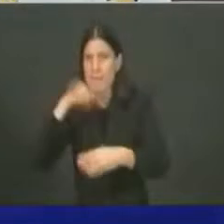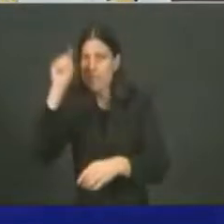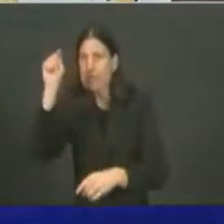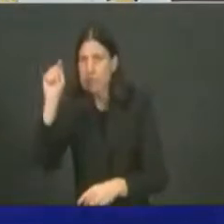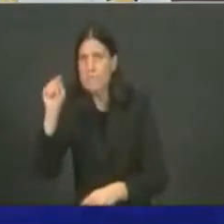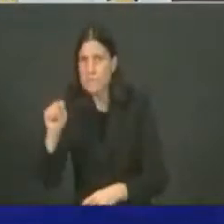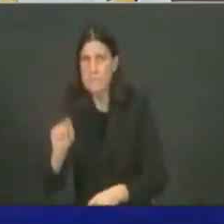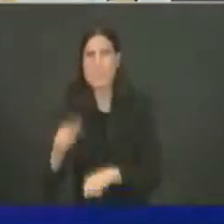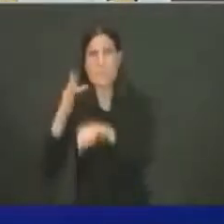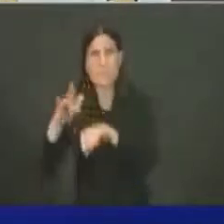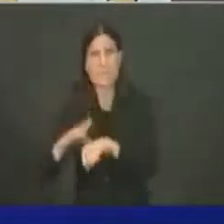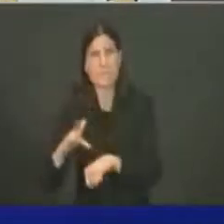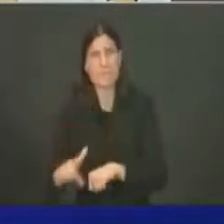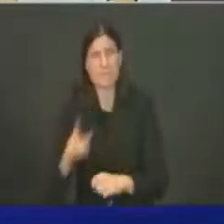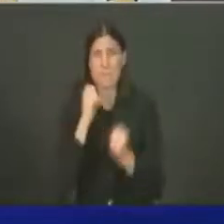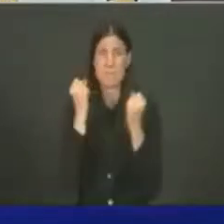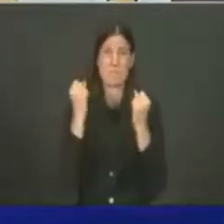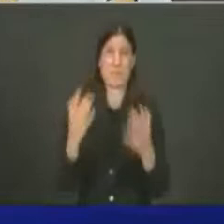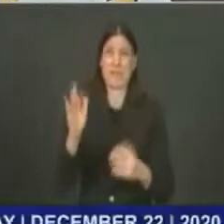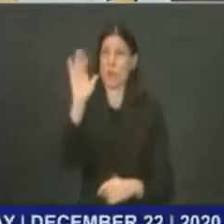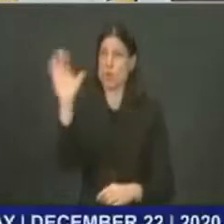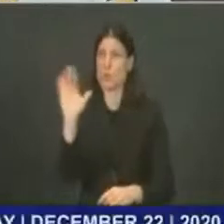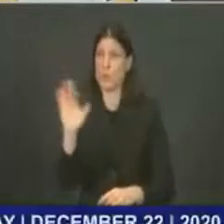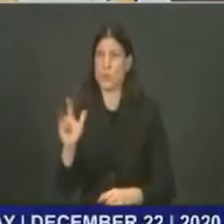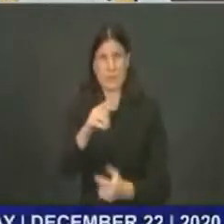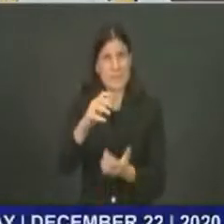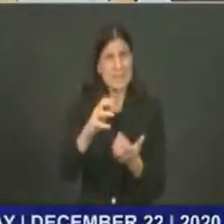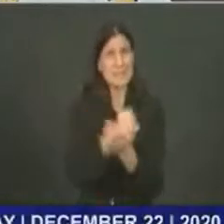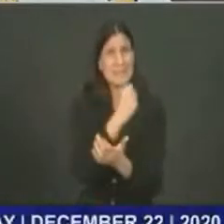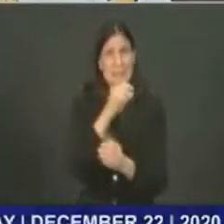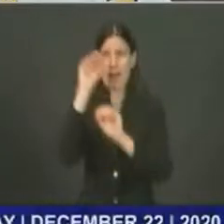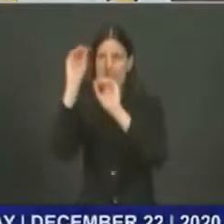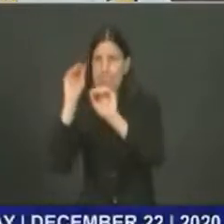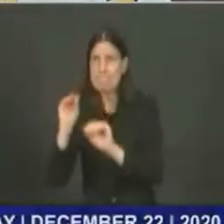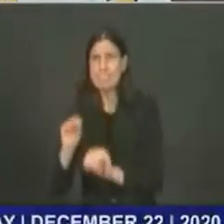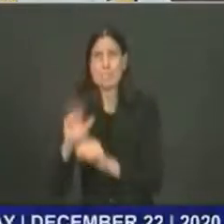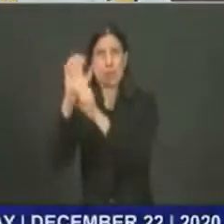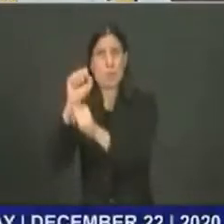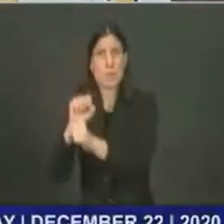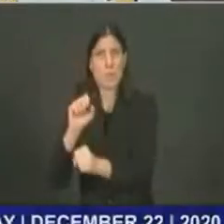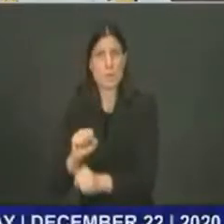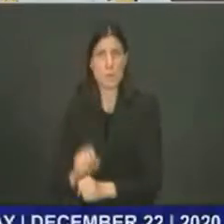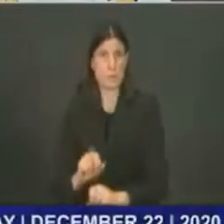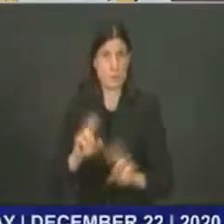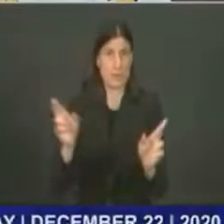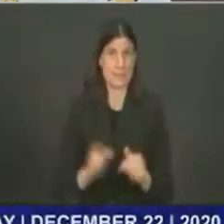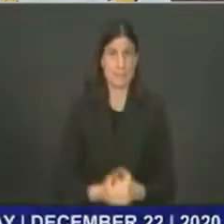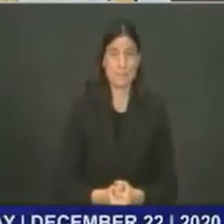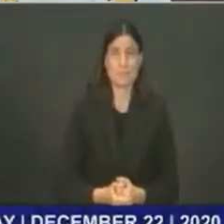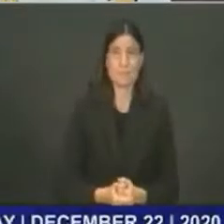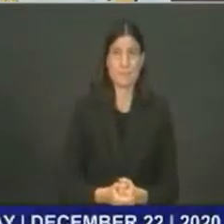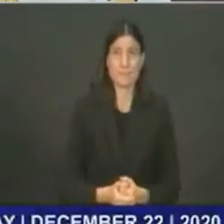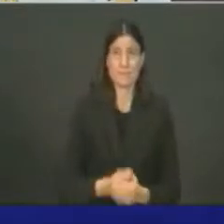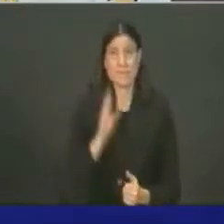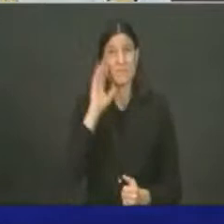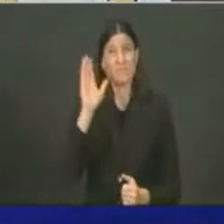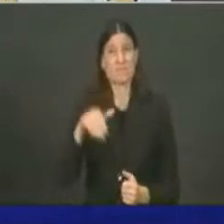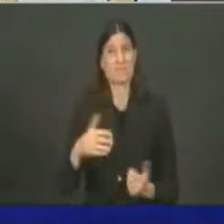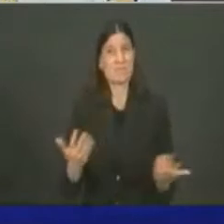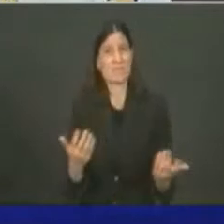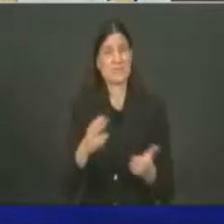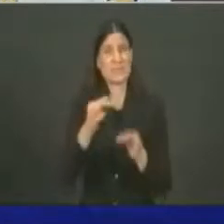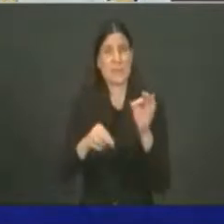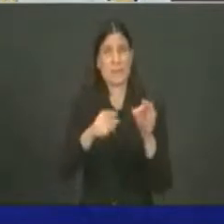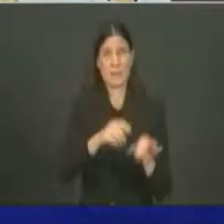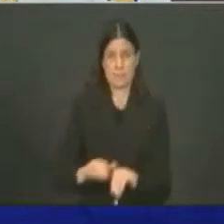sites all throughout Rhode Island. You log in, you submit some information, then head to a